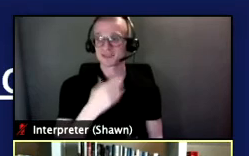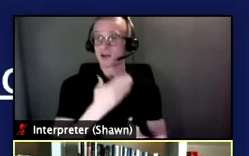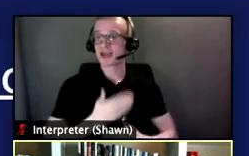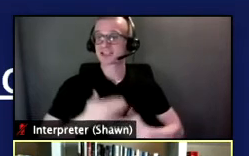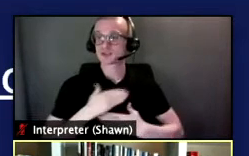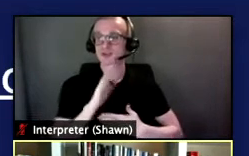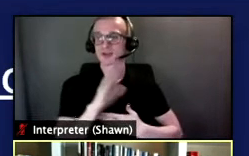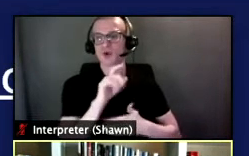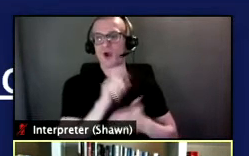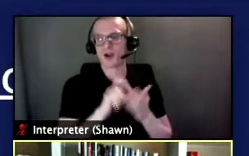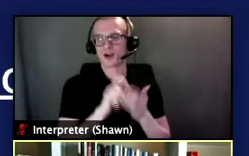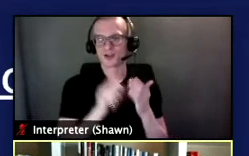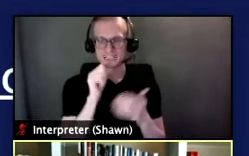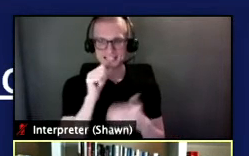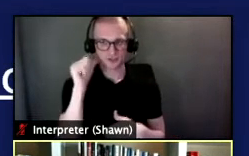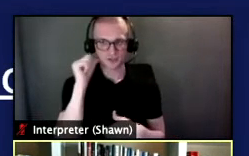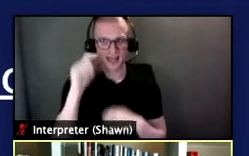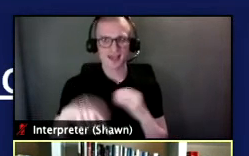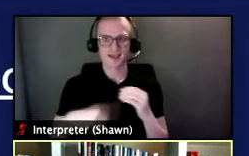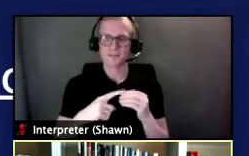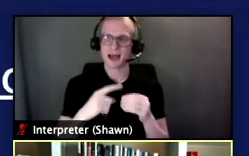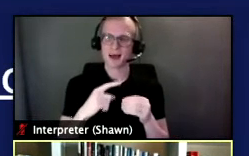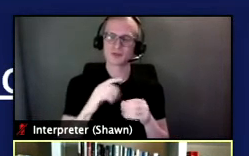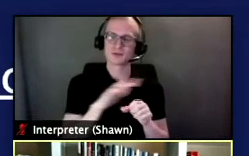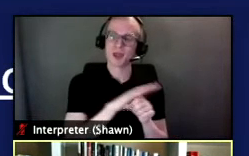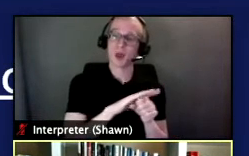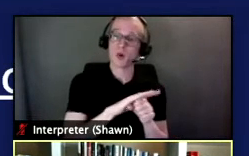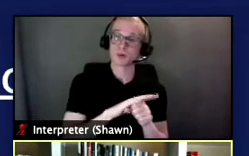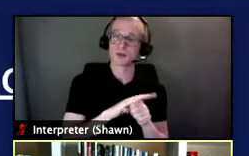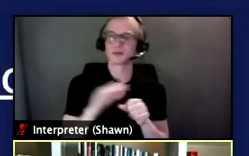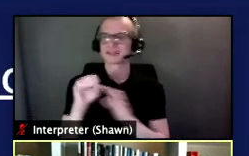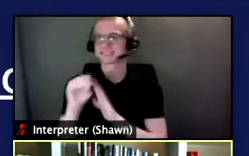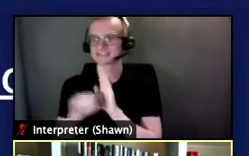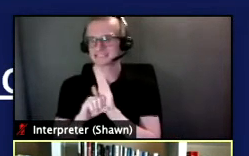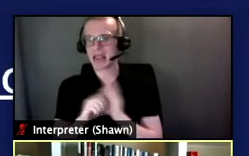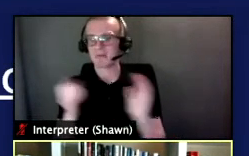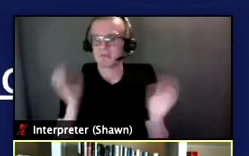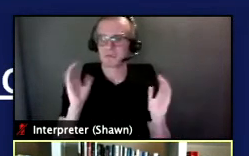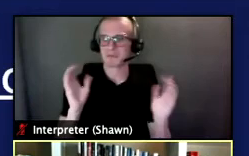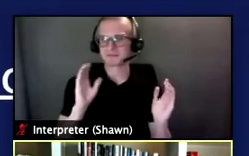state making decisions. I thought that was well written.